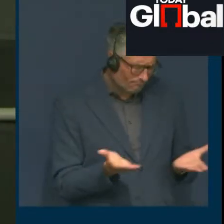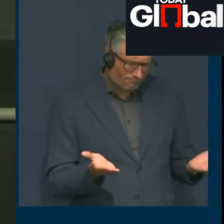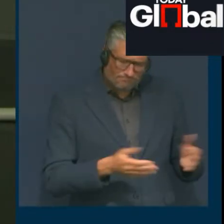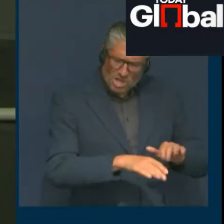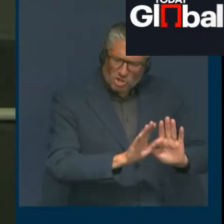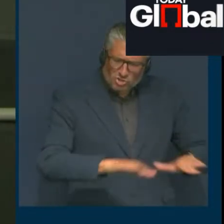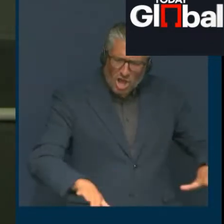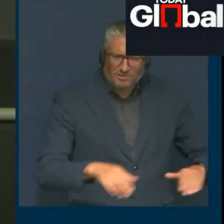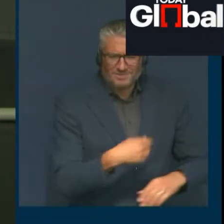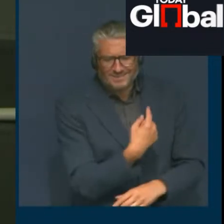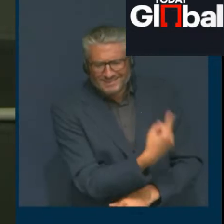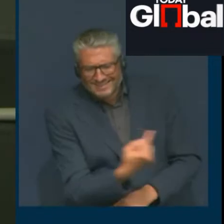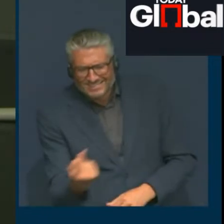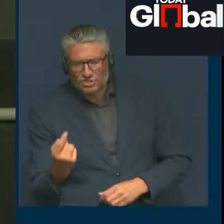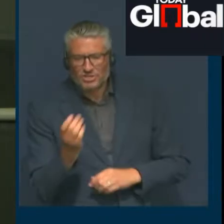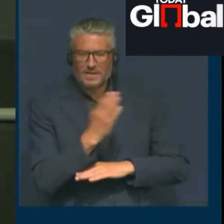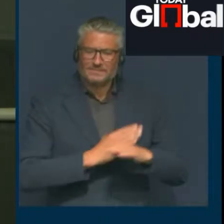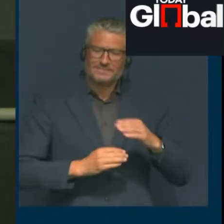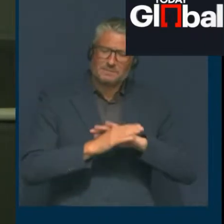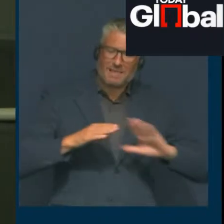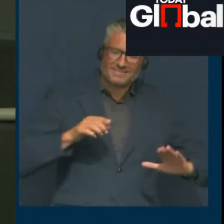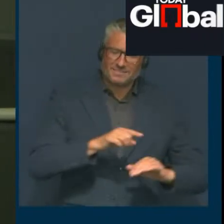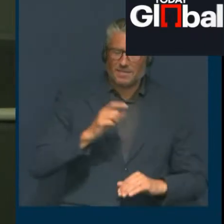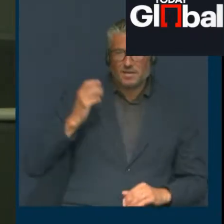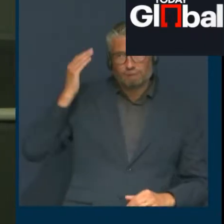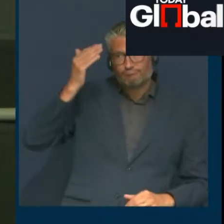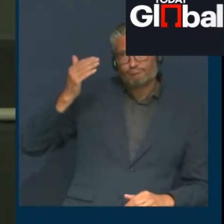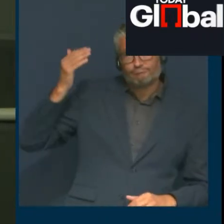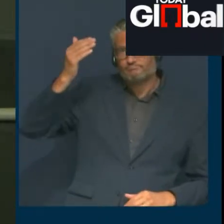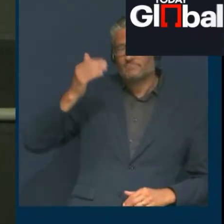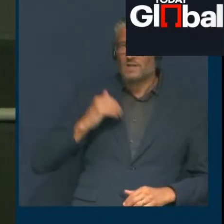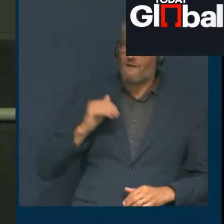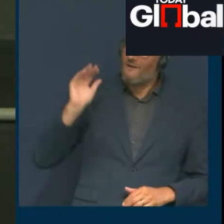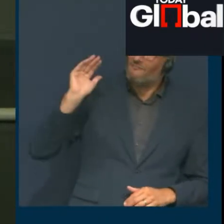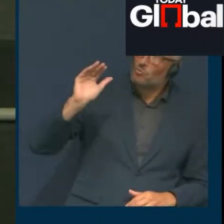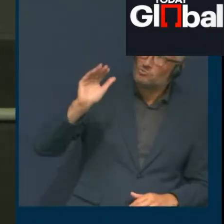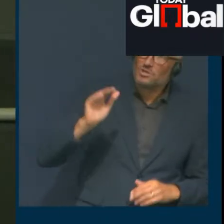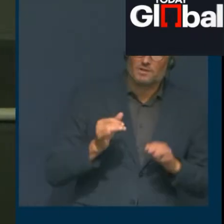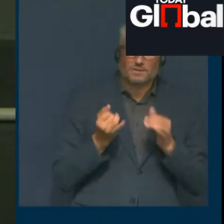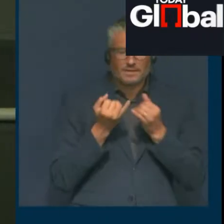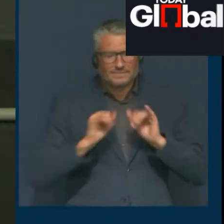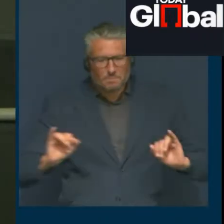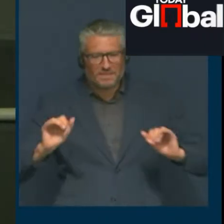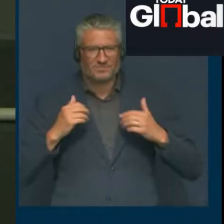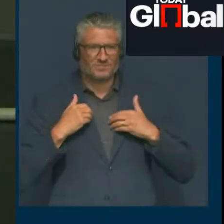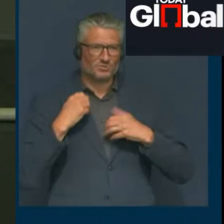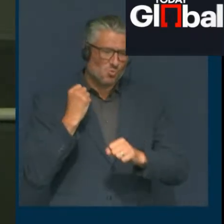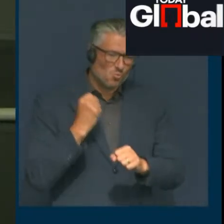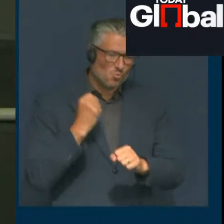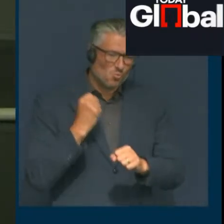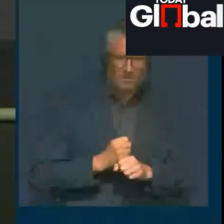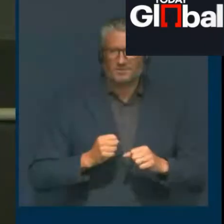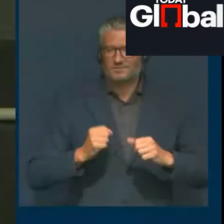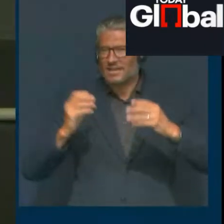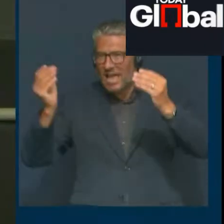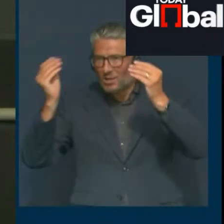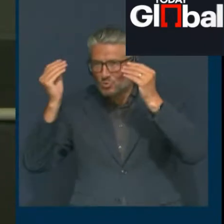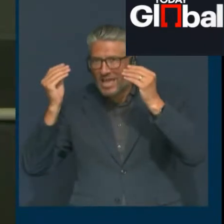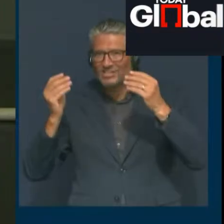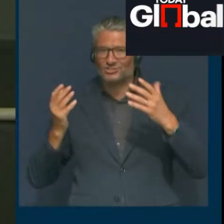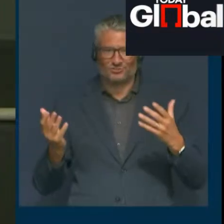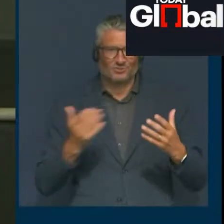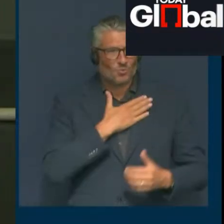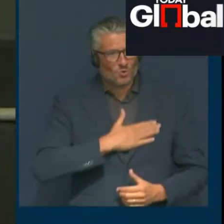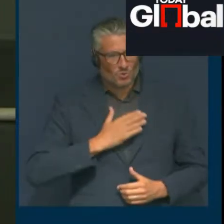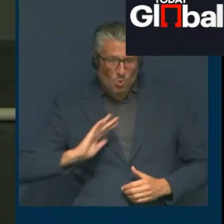every young man and woman would learn, work, and build their future without independence, and every person with a disability would participate